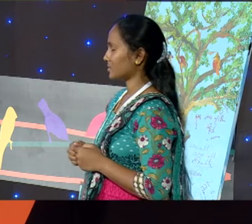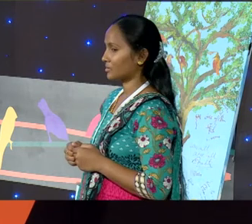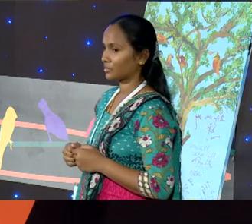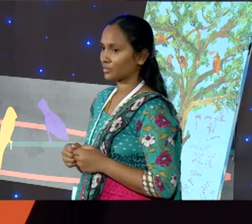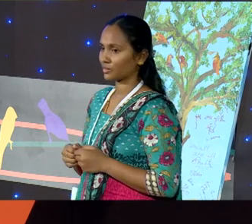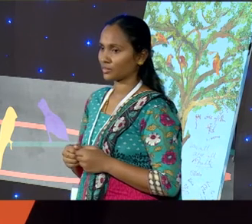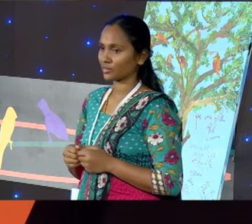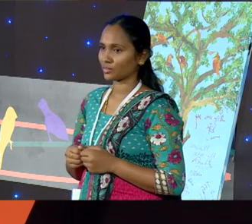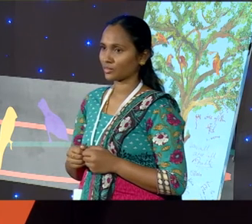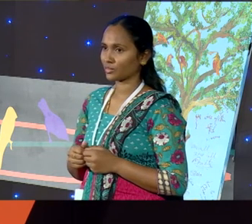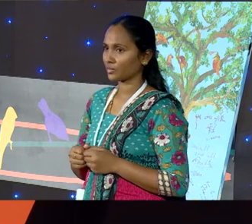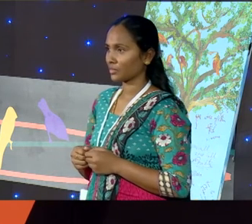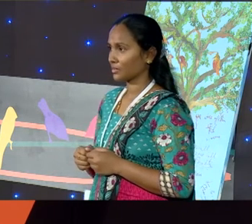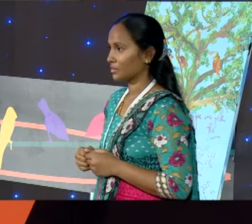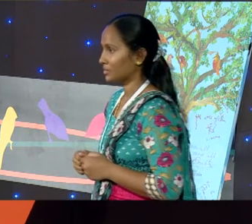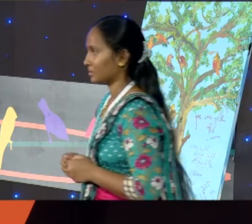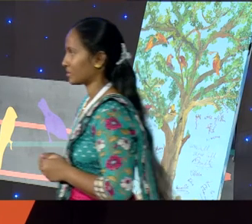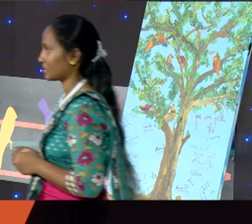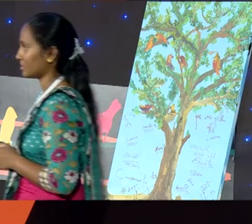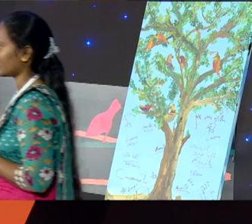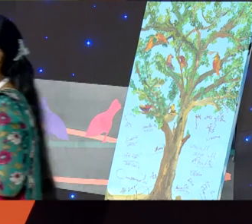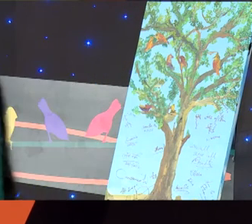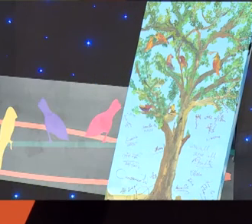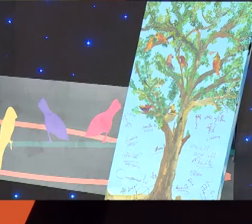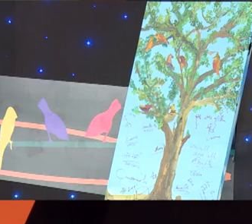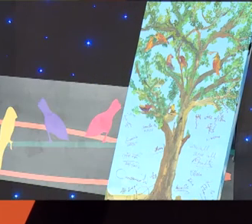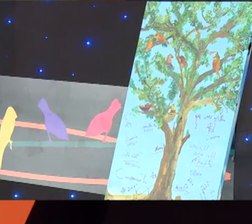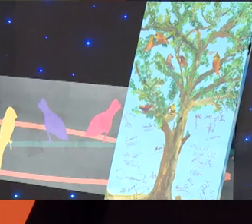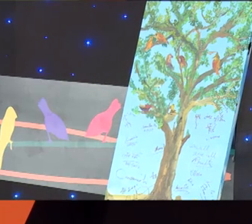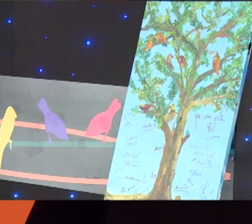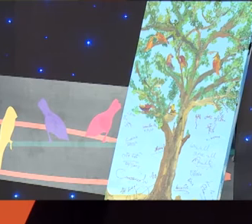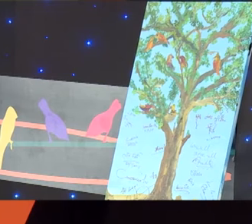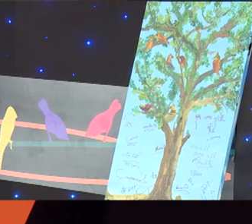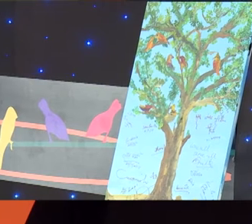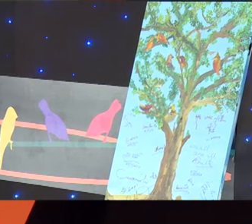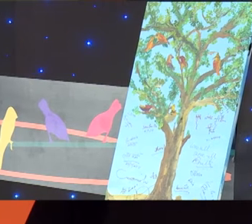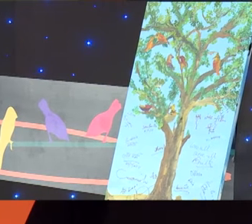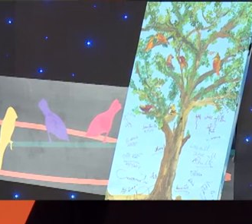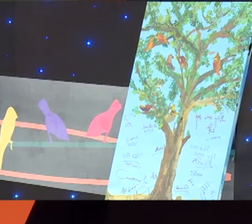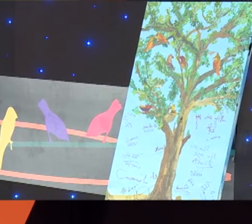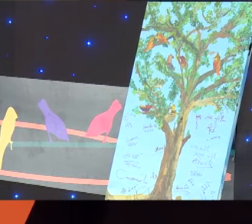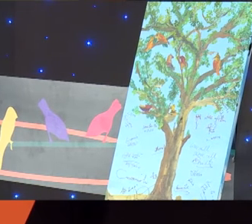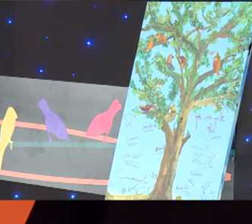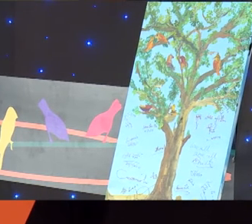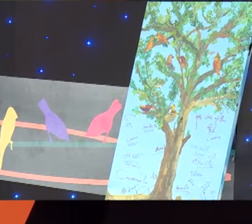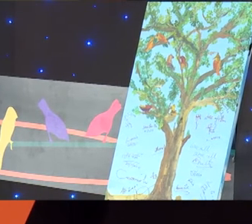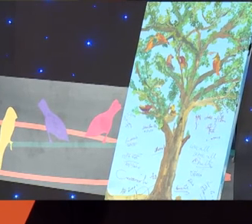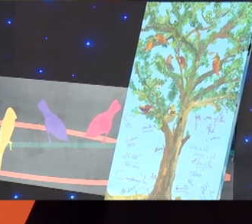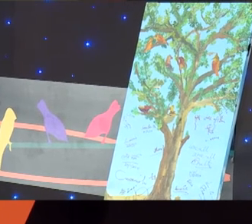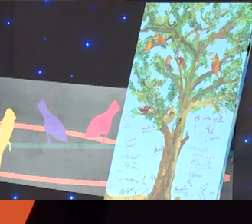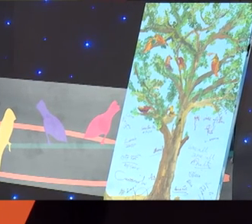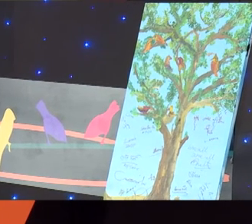However, life was still not very rosy. 1 year into Delhi School of Economics, all my classmates were sitting for placements, so I decided to sit for placements